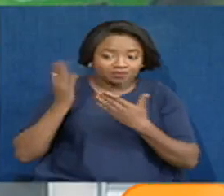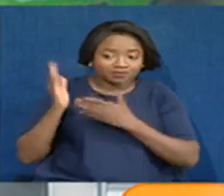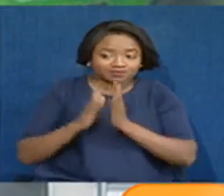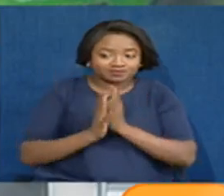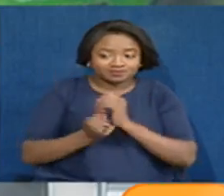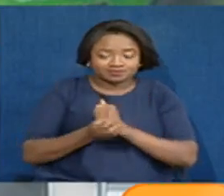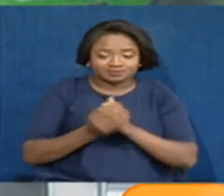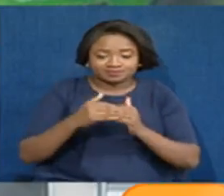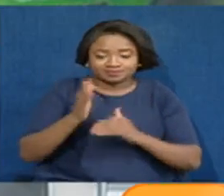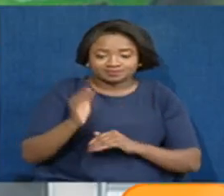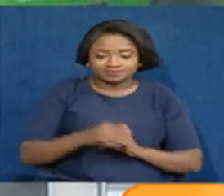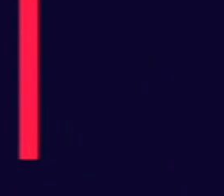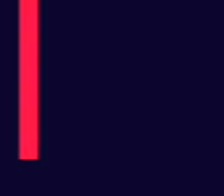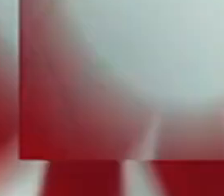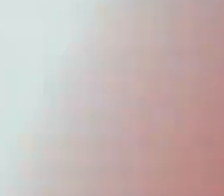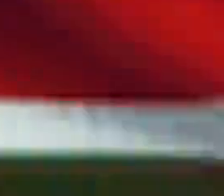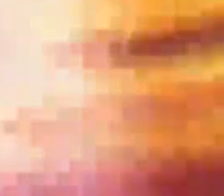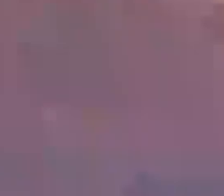in Kenya segment.